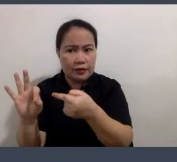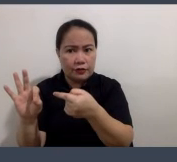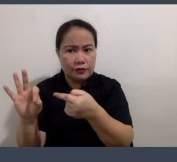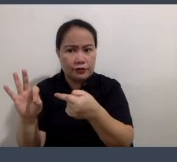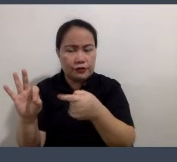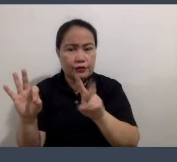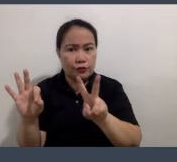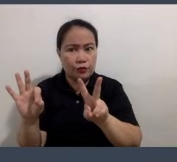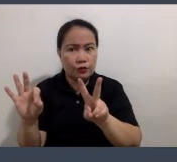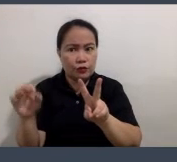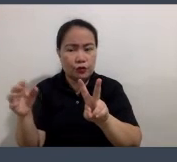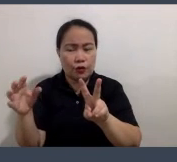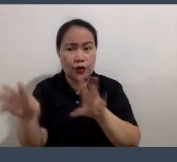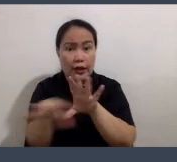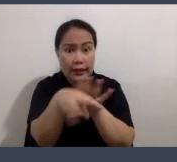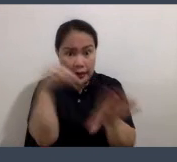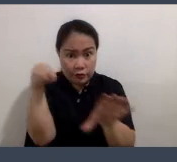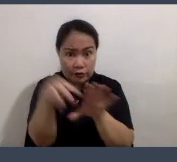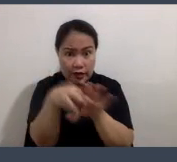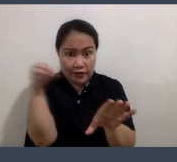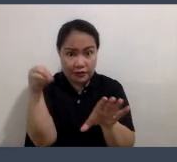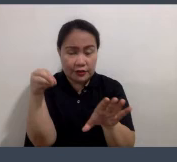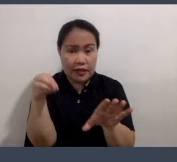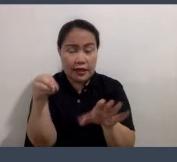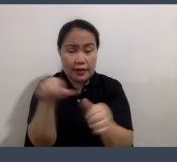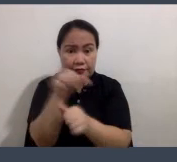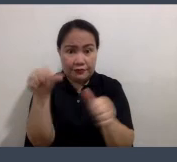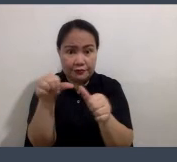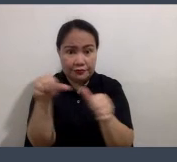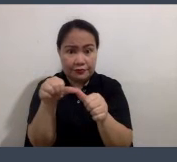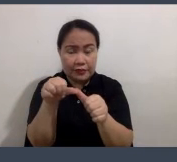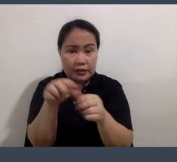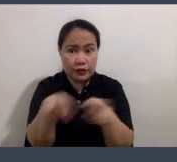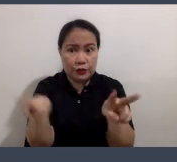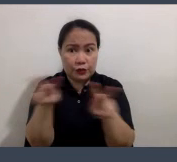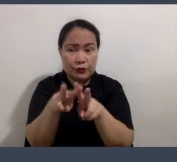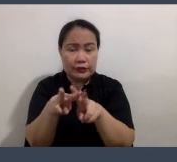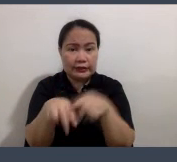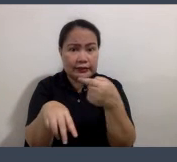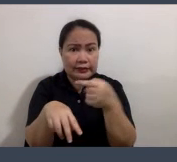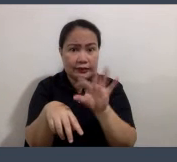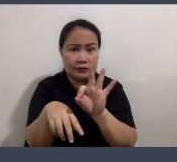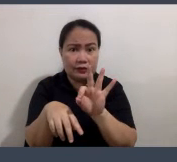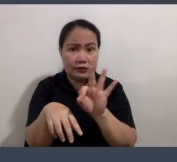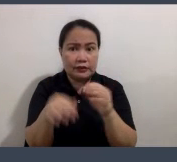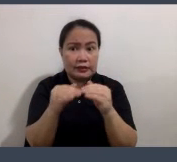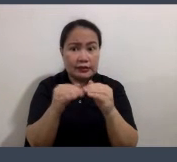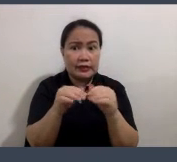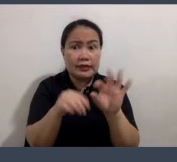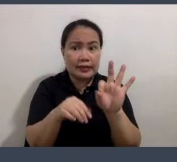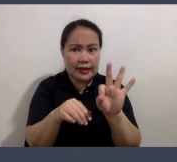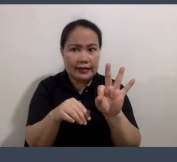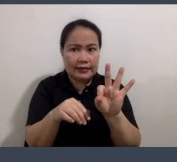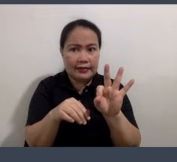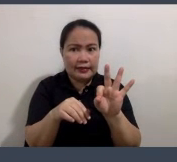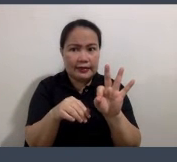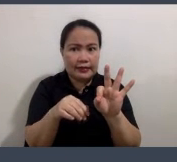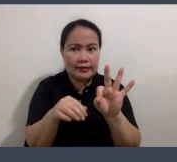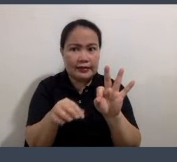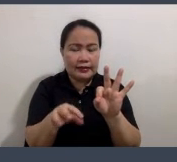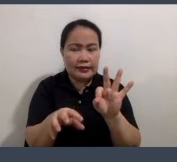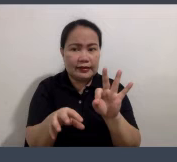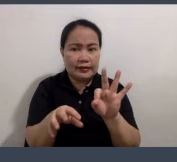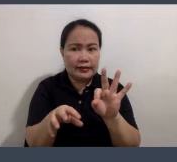minus absolute value of 2. So, kukunin muna natin yung absolute value ni negative 9, that is 9. And